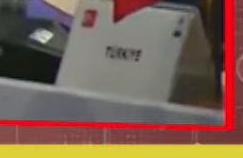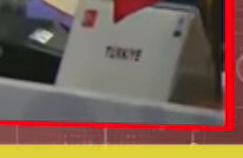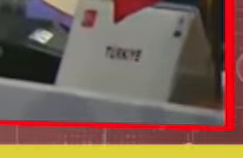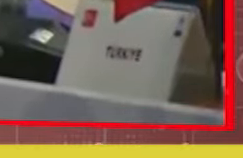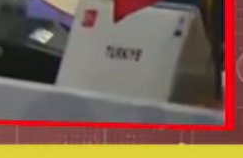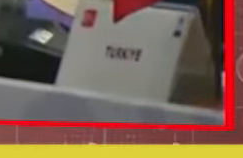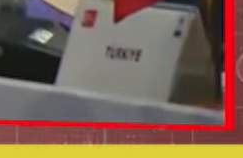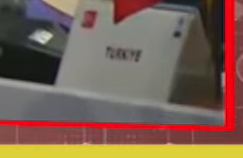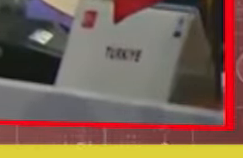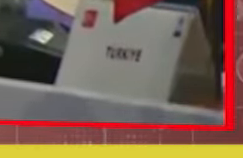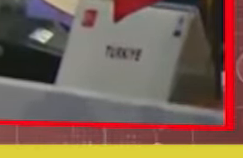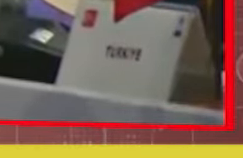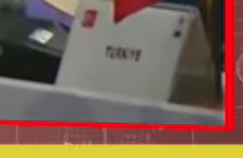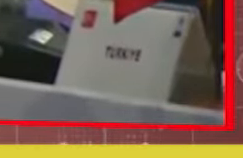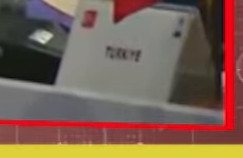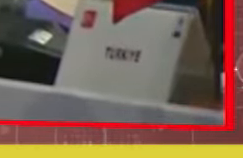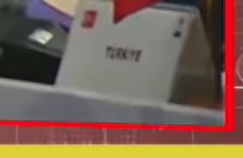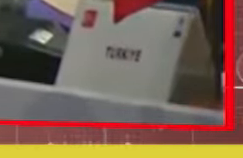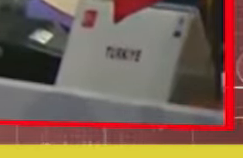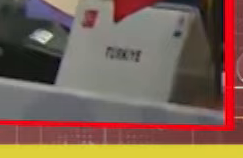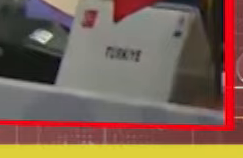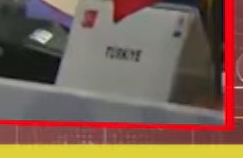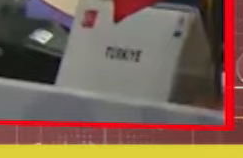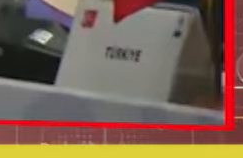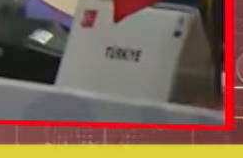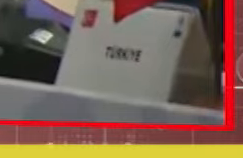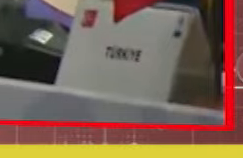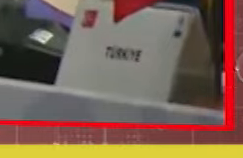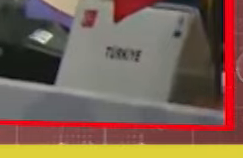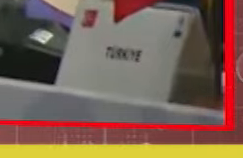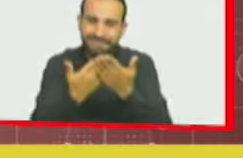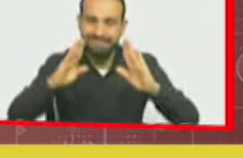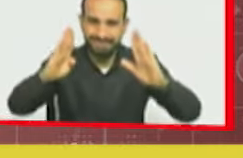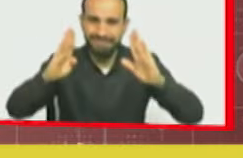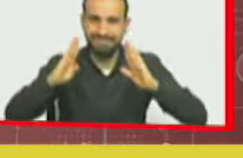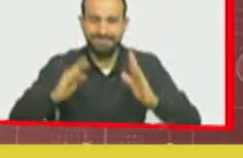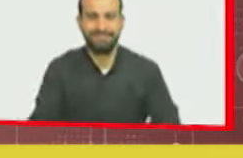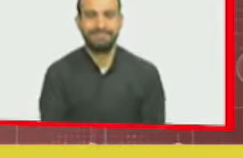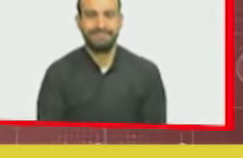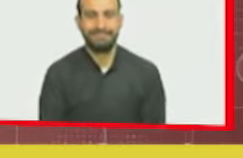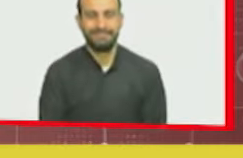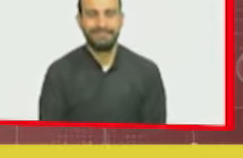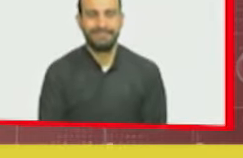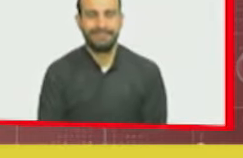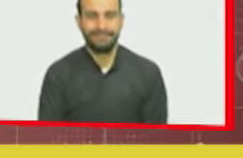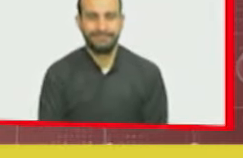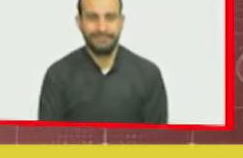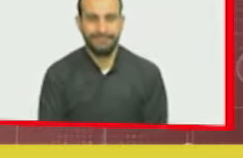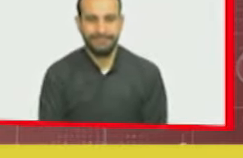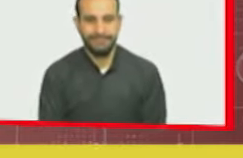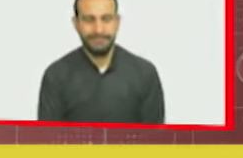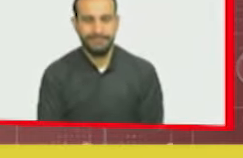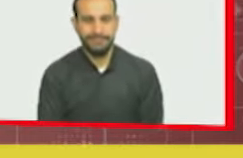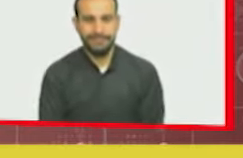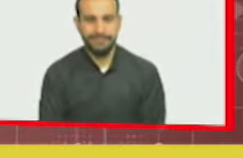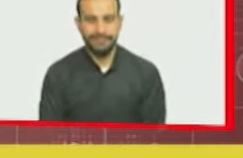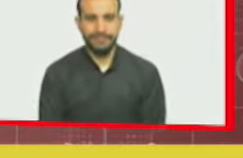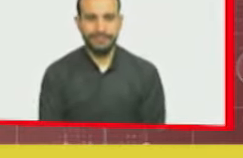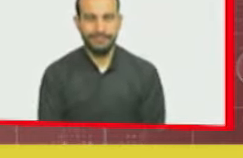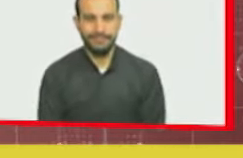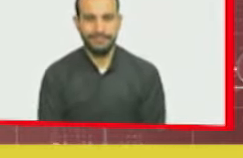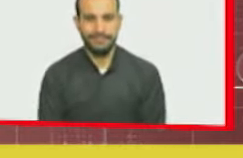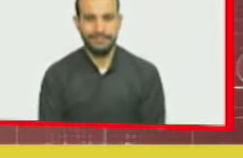the distribution of income to the people and also the human rights of the people. And that only can happen when there's a